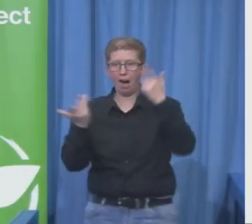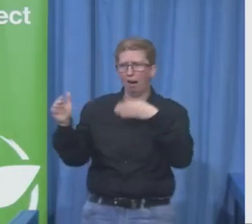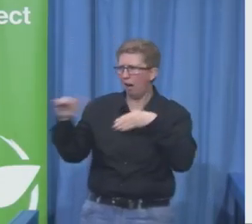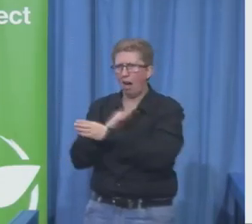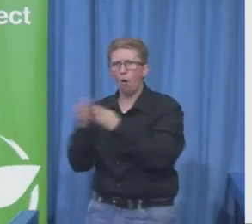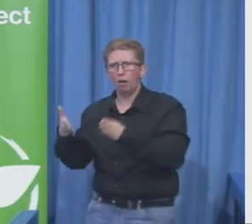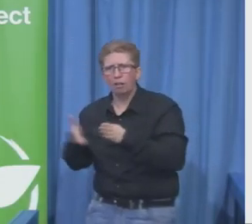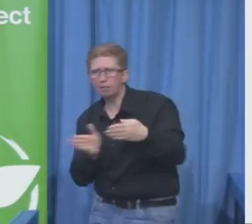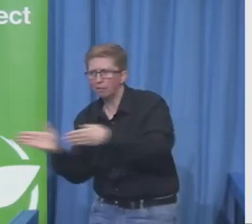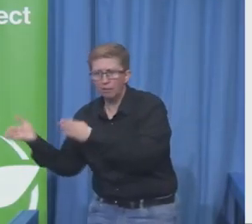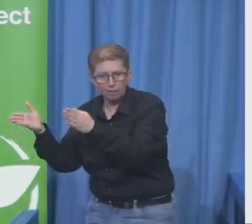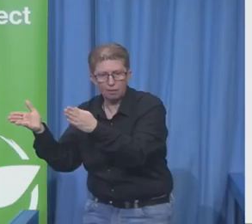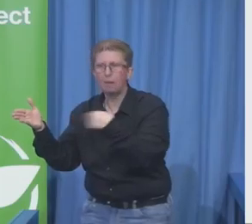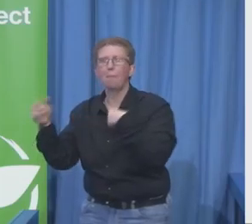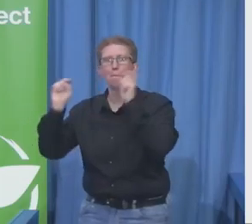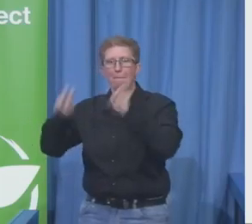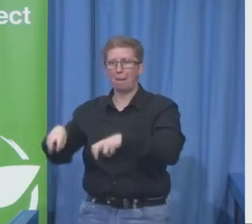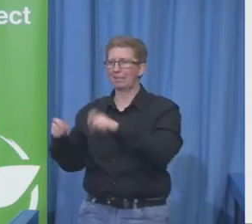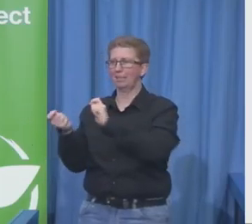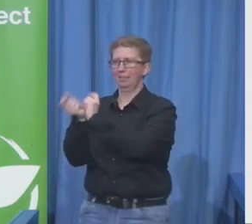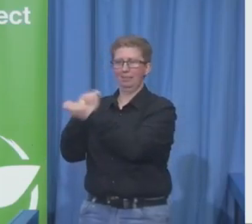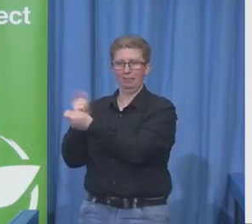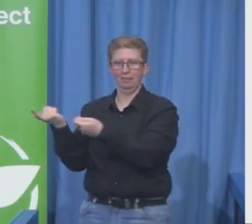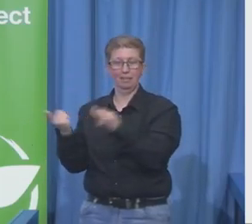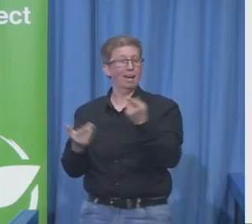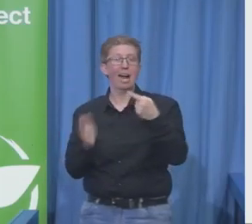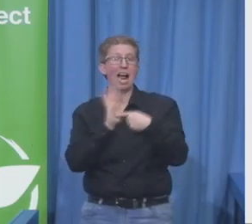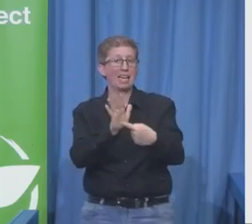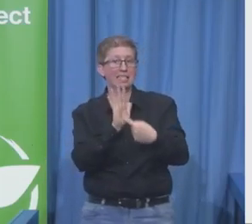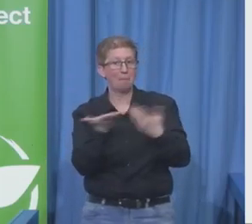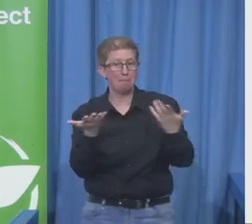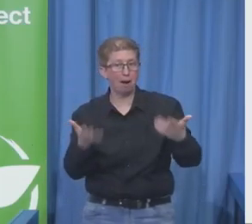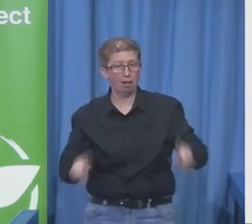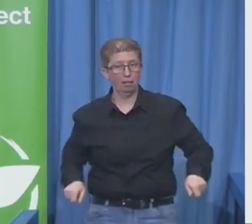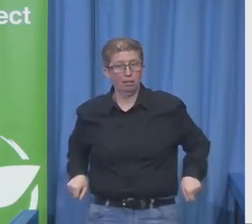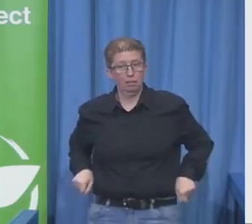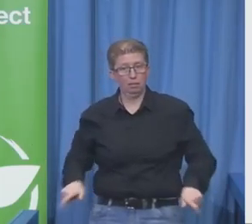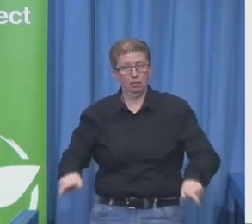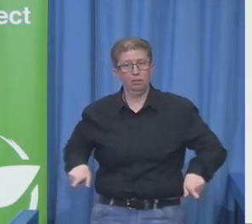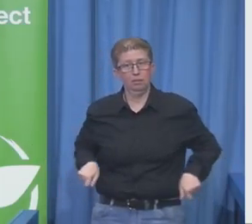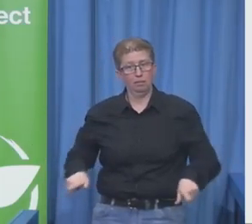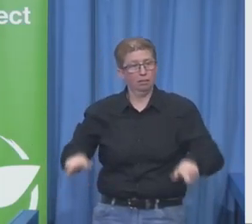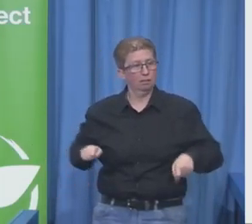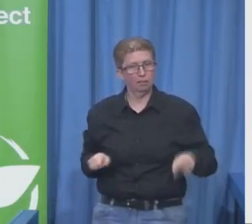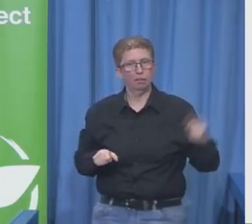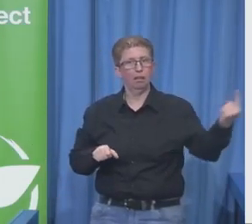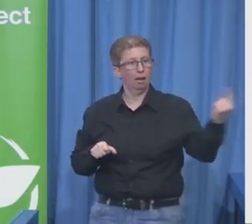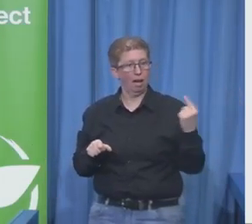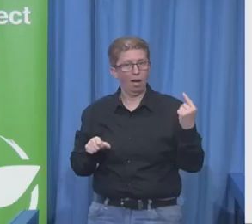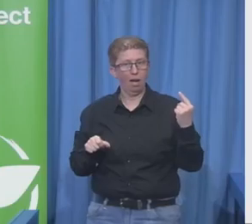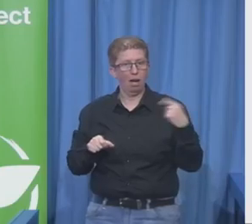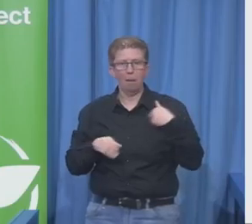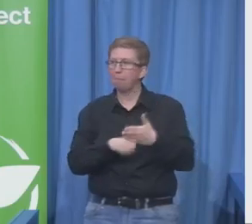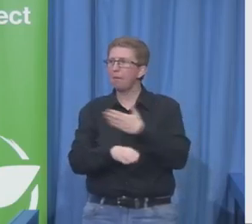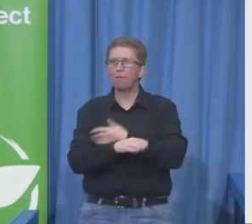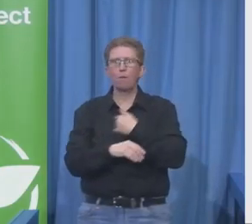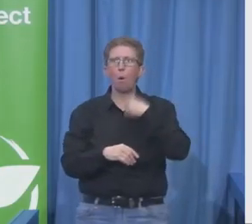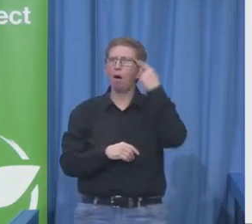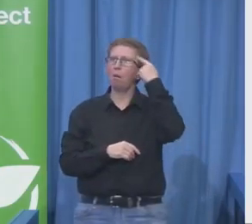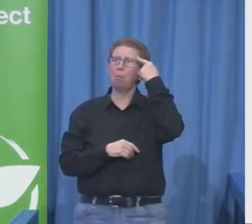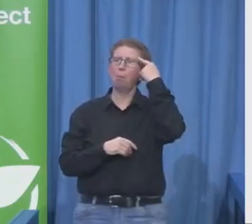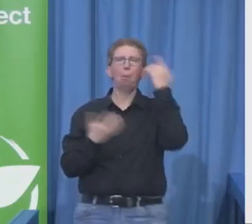equipment, and they said, some of them, they never heard of the process that we were told about. Some of them said, well, we tried it on a practice and it